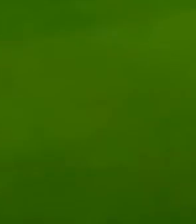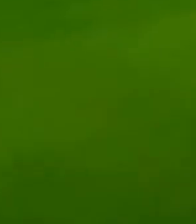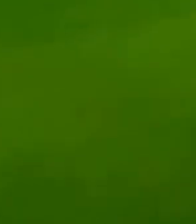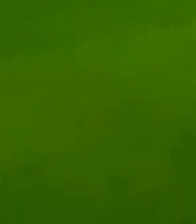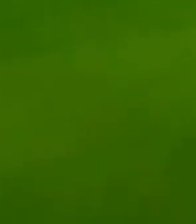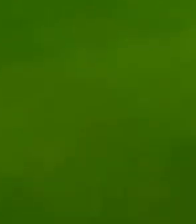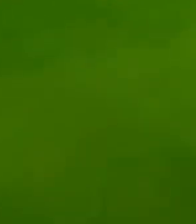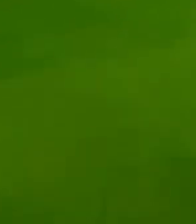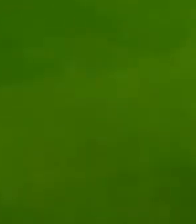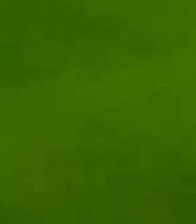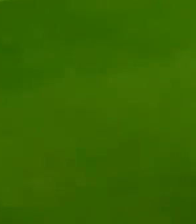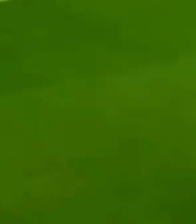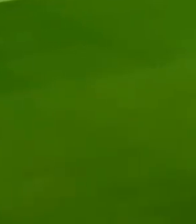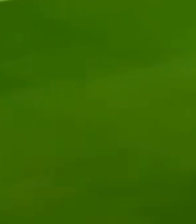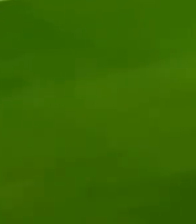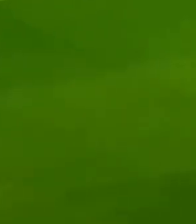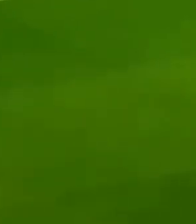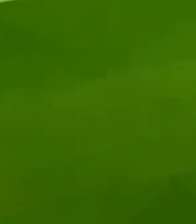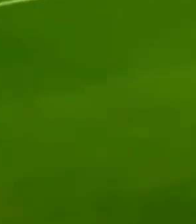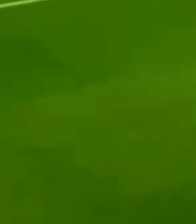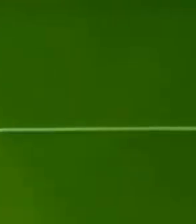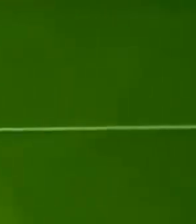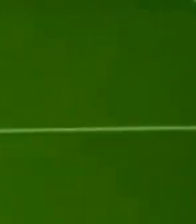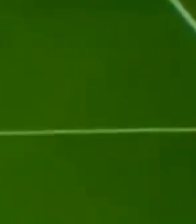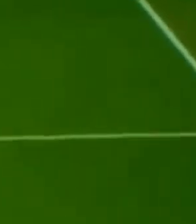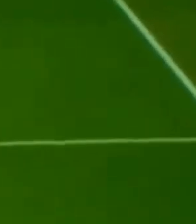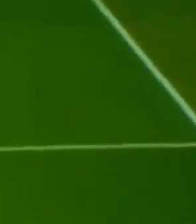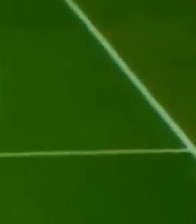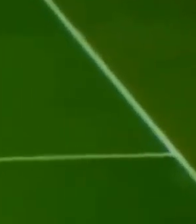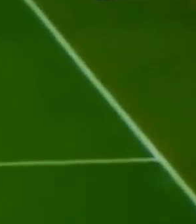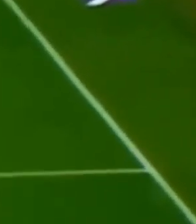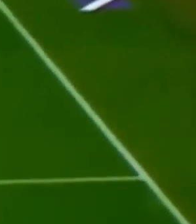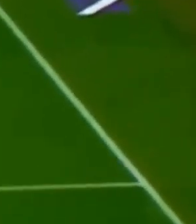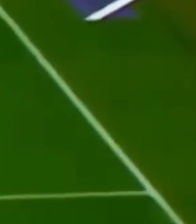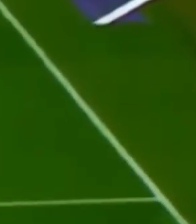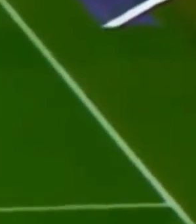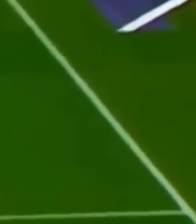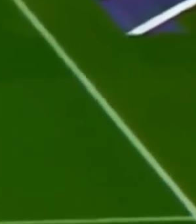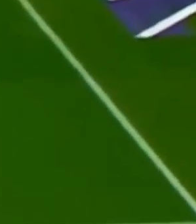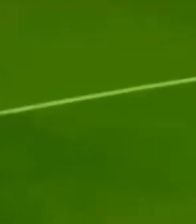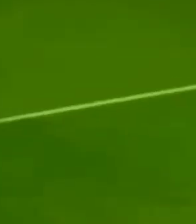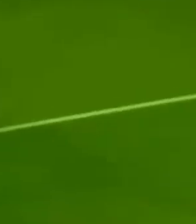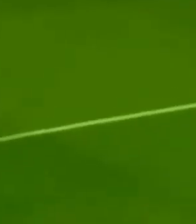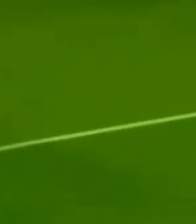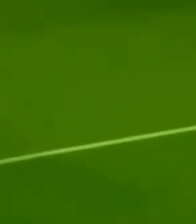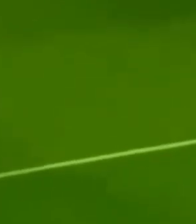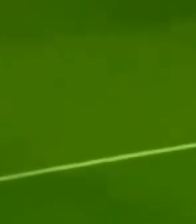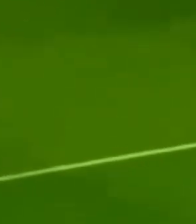Linie Sicht die Nummer 5. Cheating war Ronaldo rein.